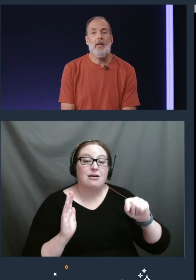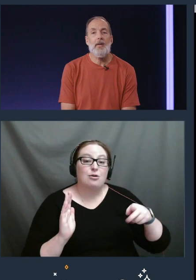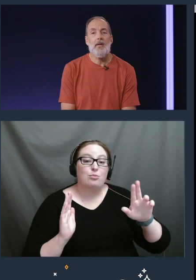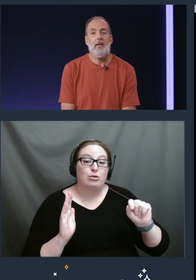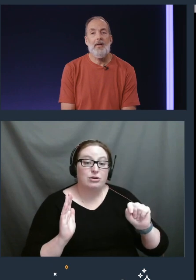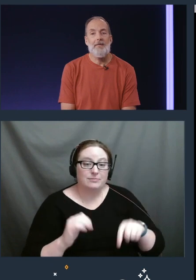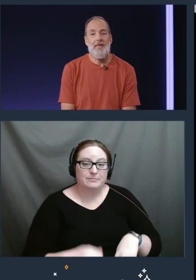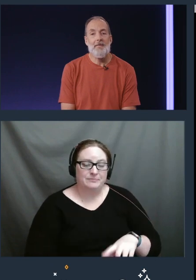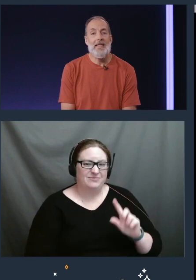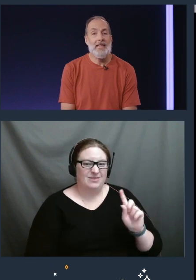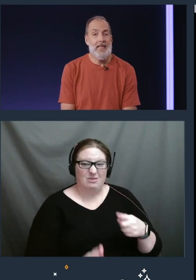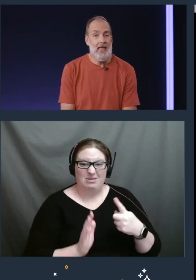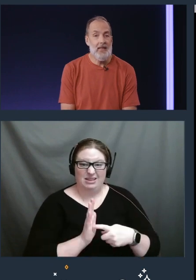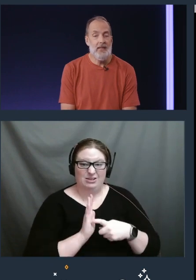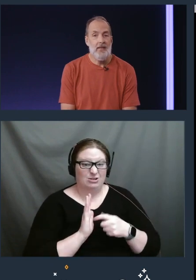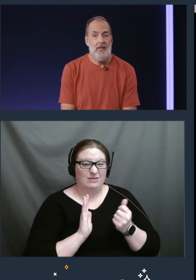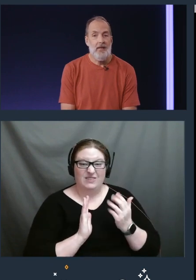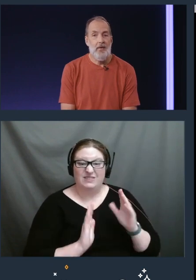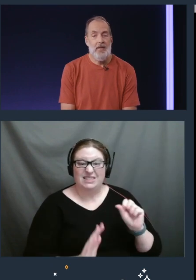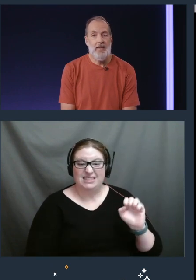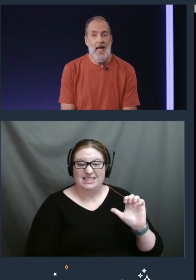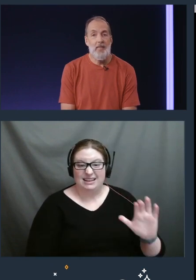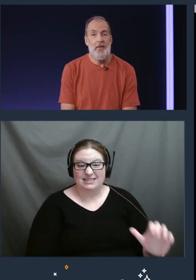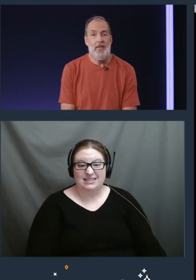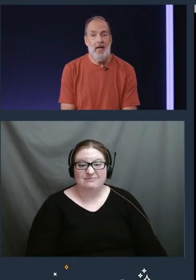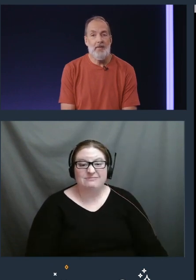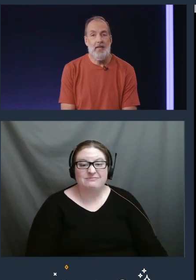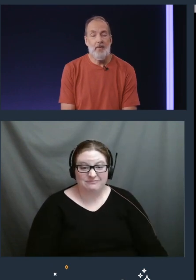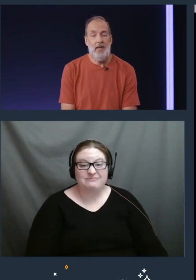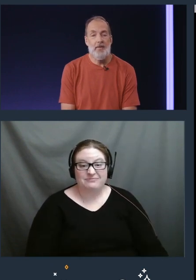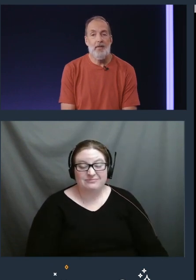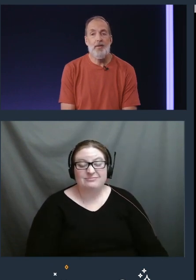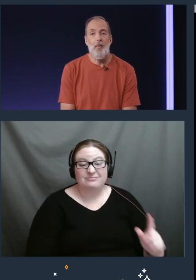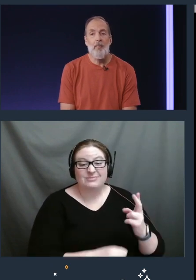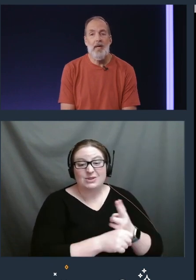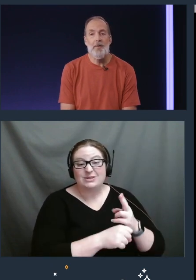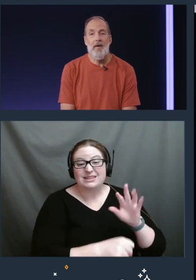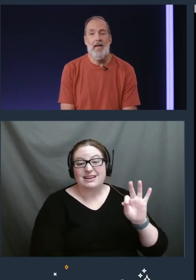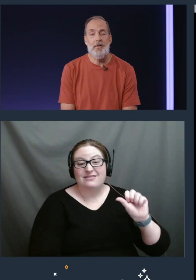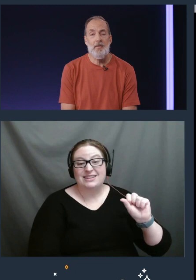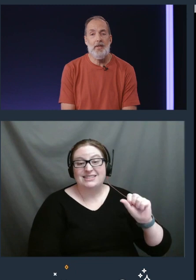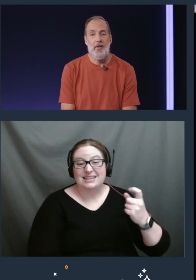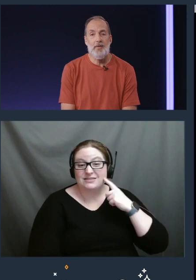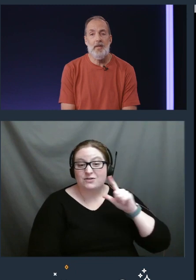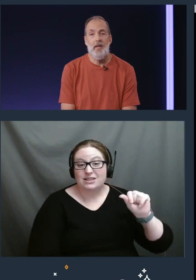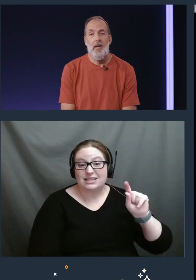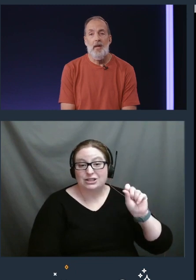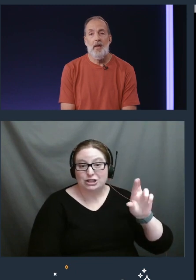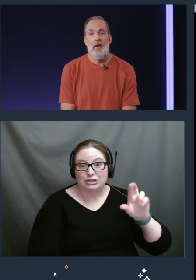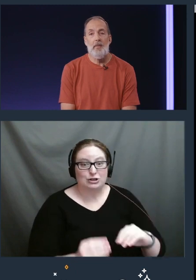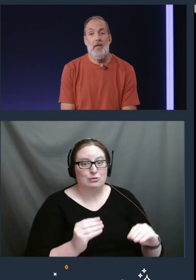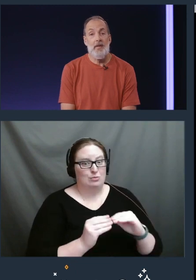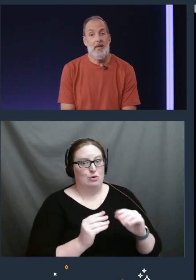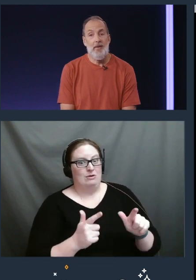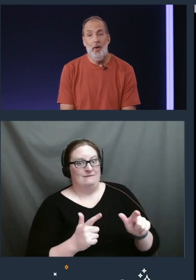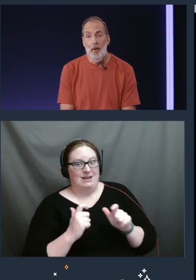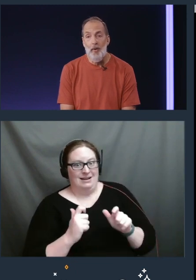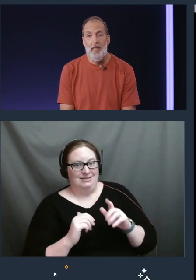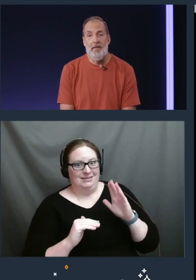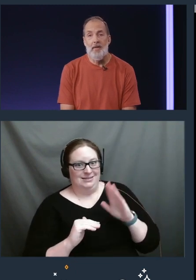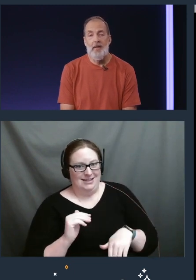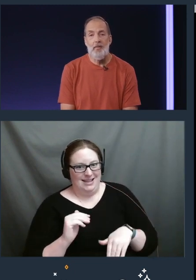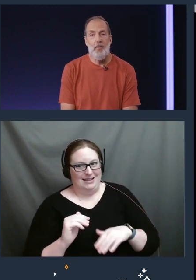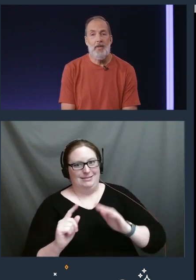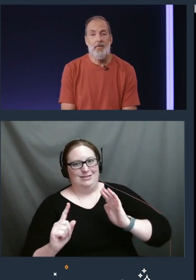took 15 seconds for this to happen using FSX for Lustre. So much faster than using the